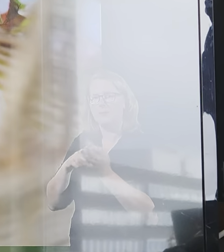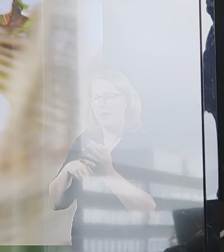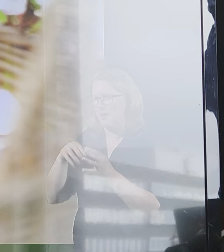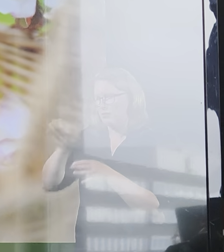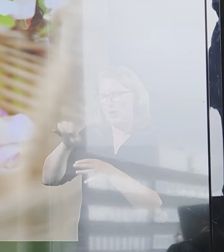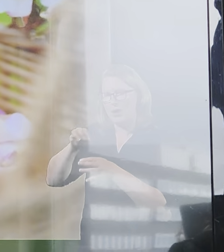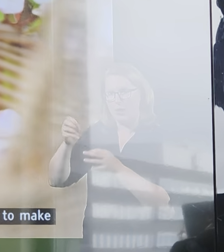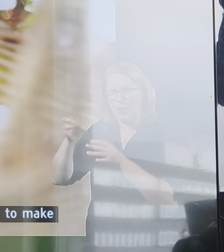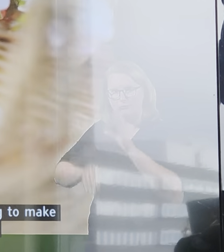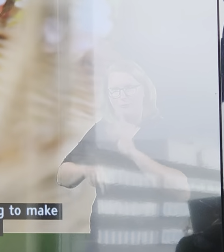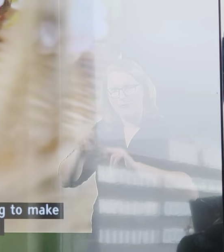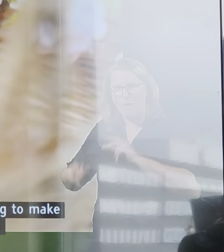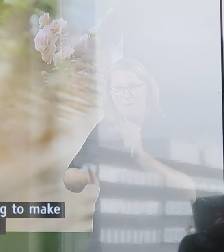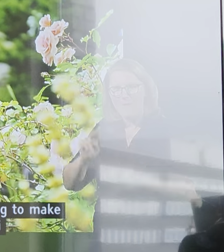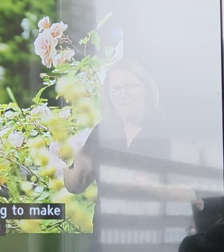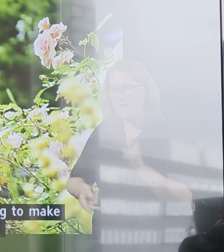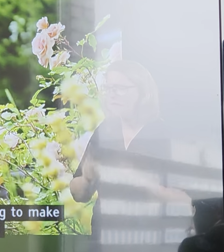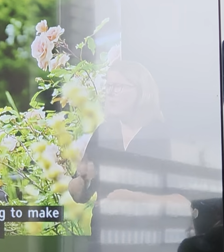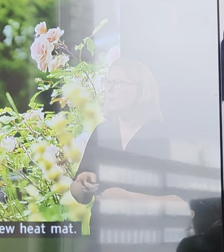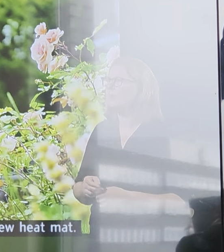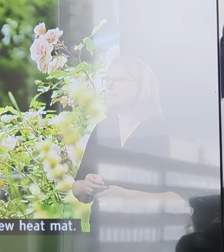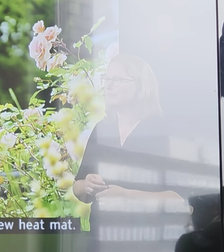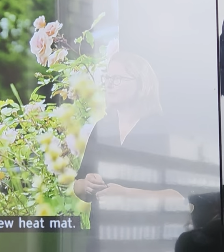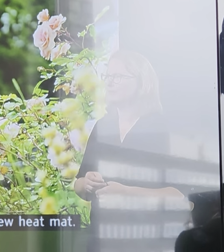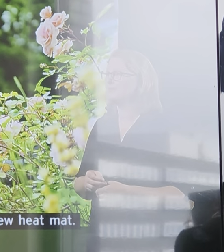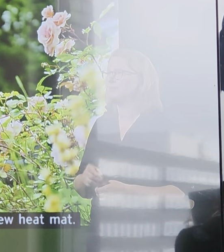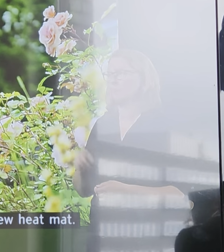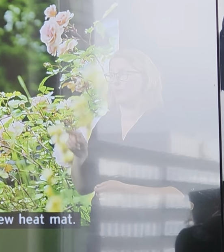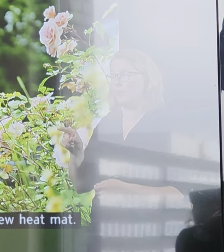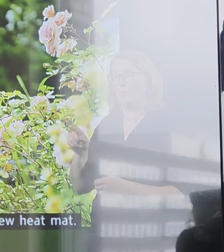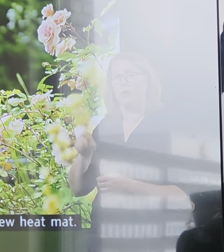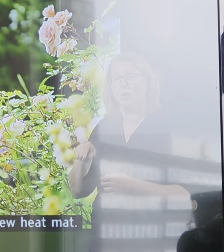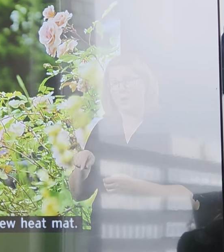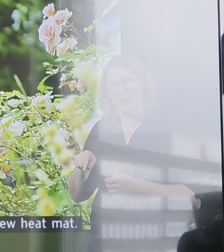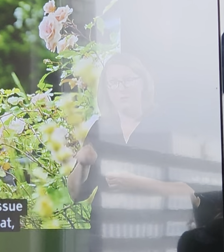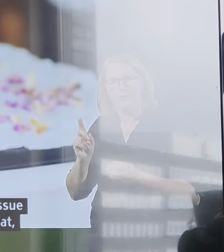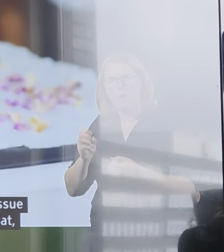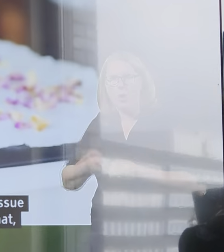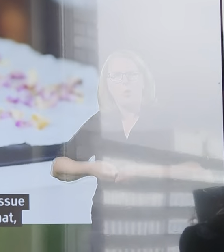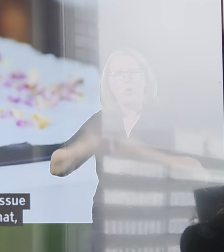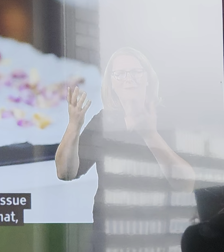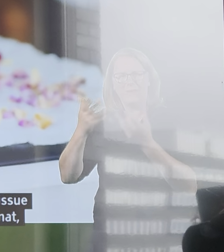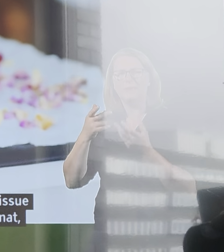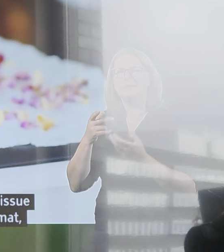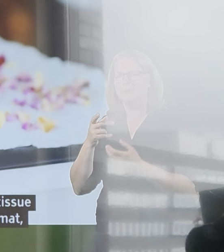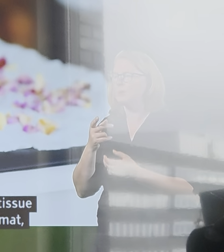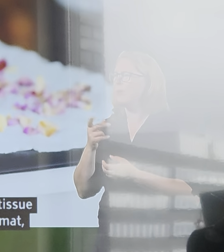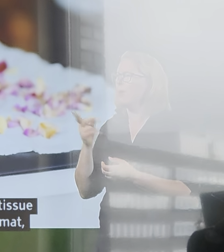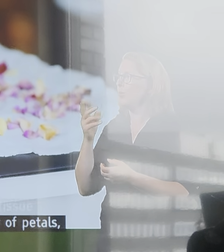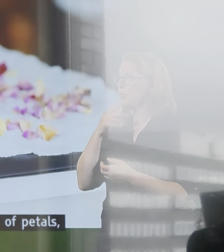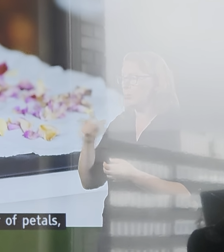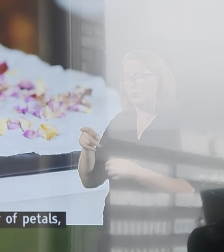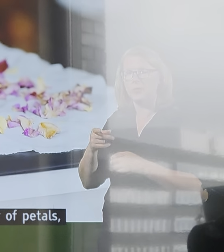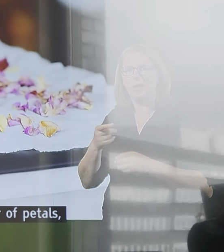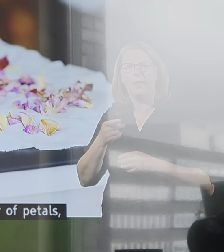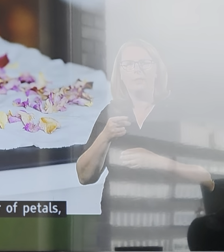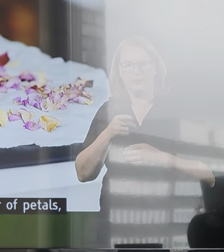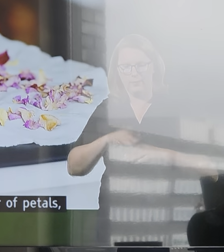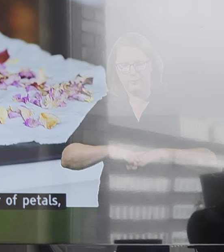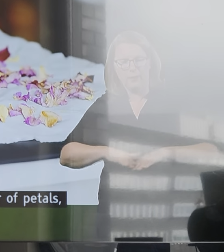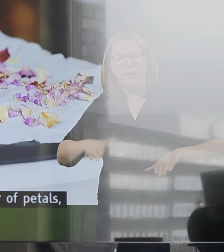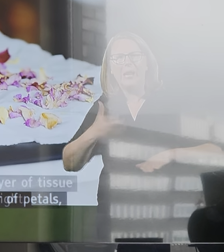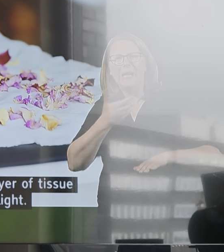come. And the way I'm going to make the confetti is I'm going to use my new heat mat. I'm laying the tissue on the heat mat, then